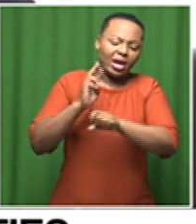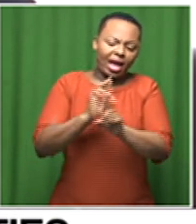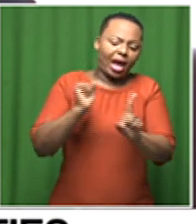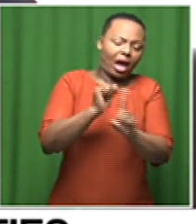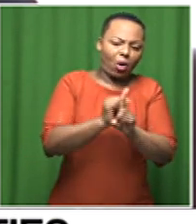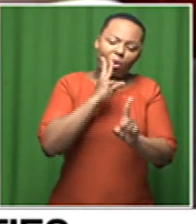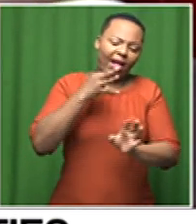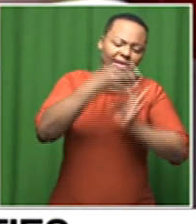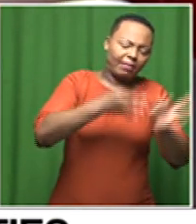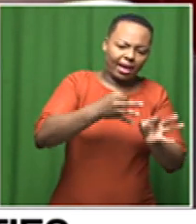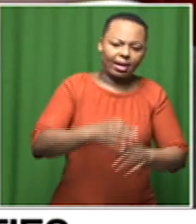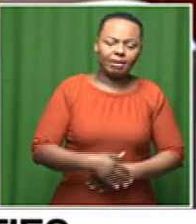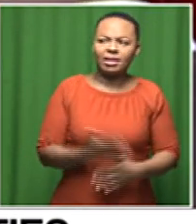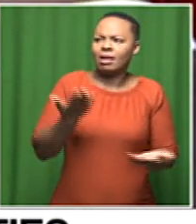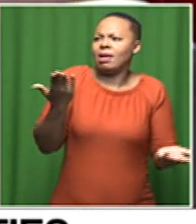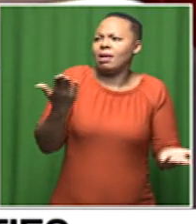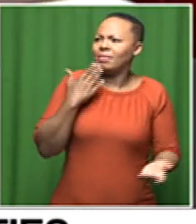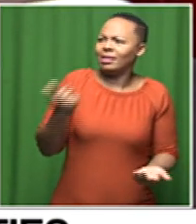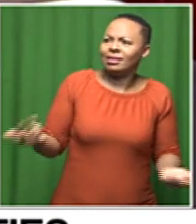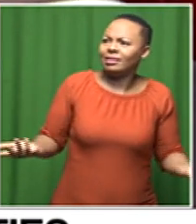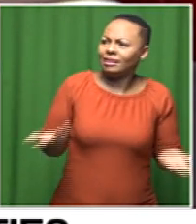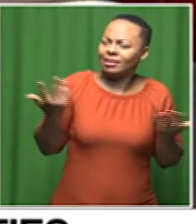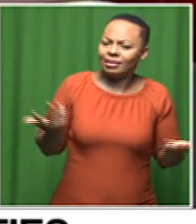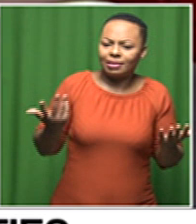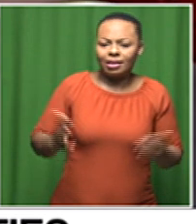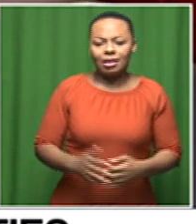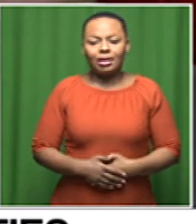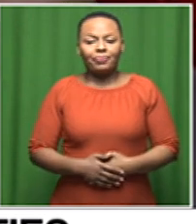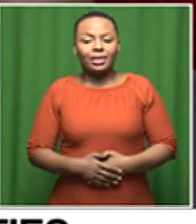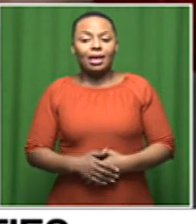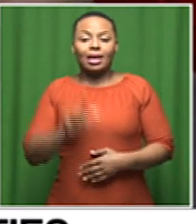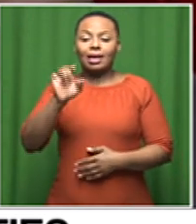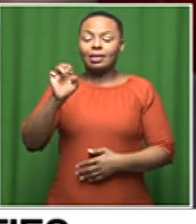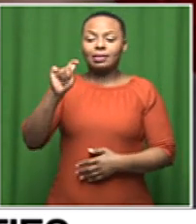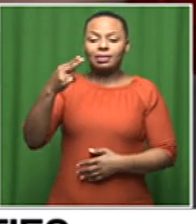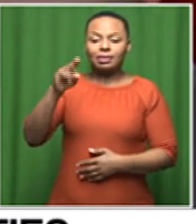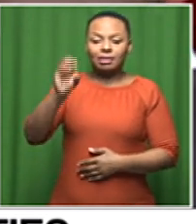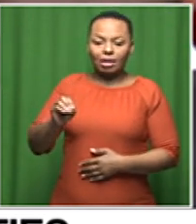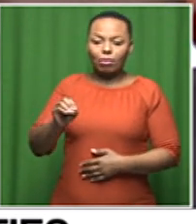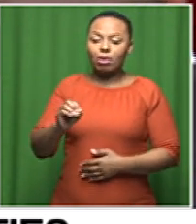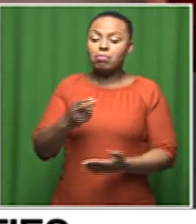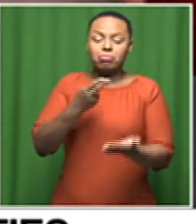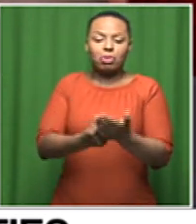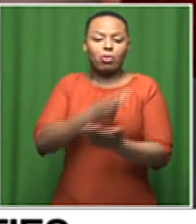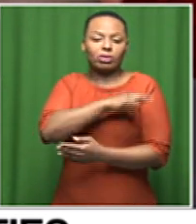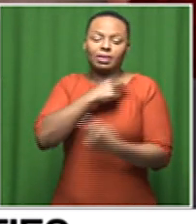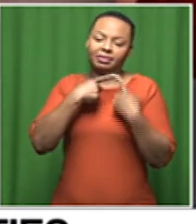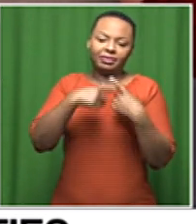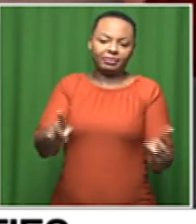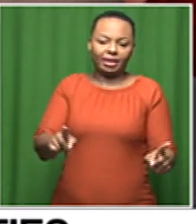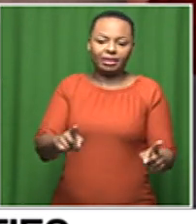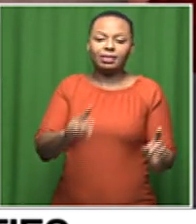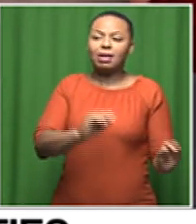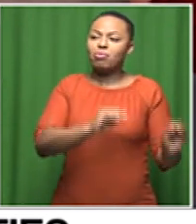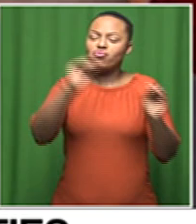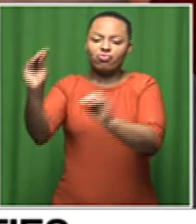please. After a few interventions, Lethabo was not admitted at the hospital and was later taken to